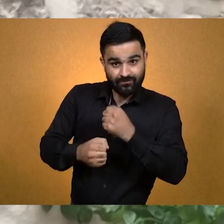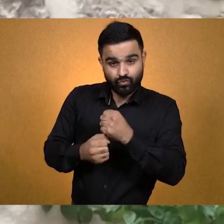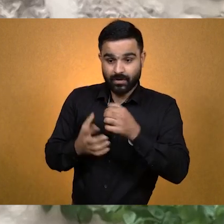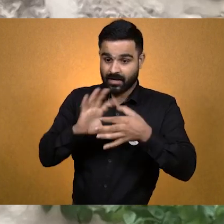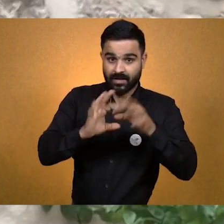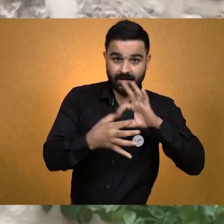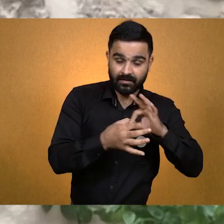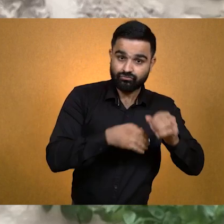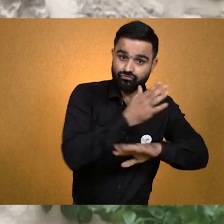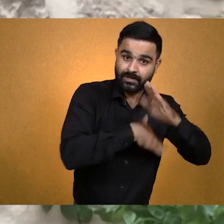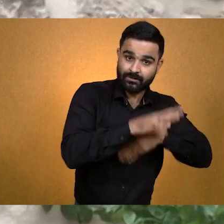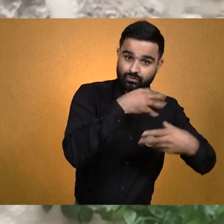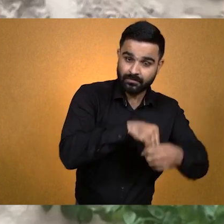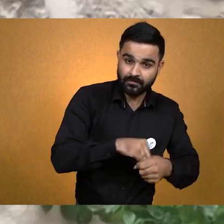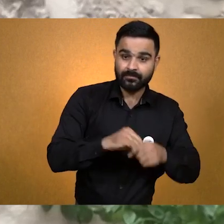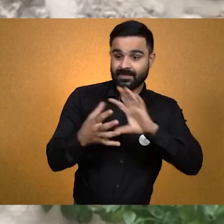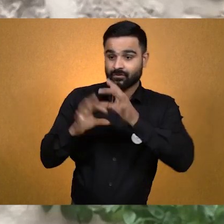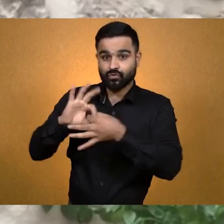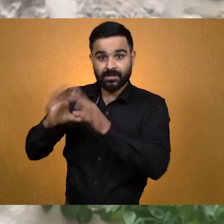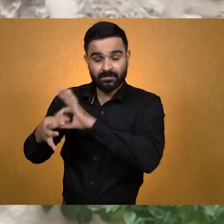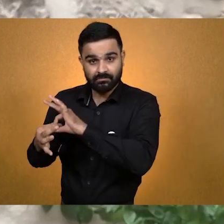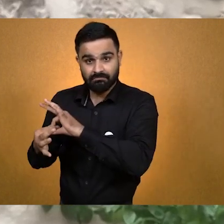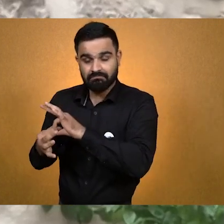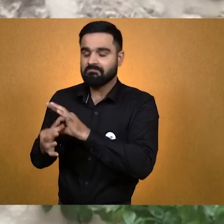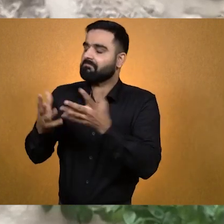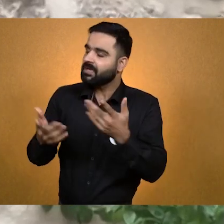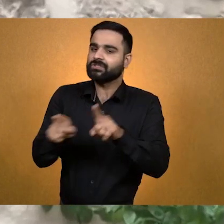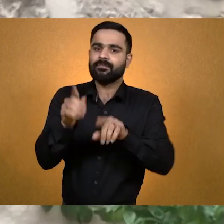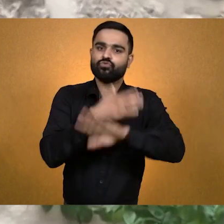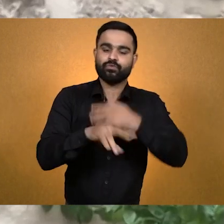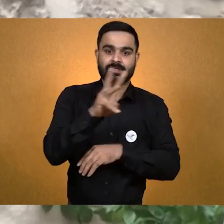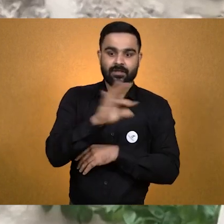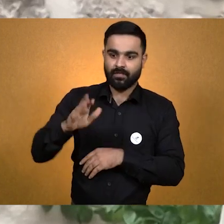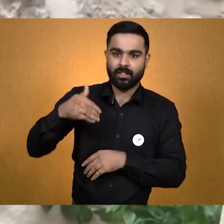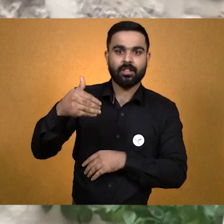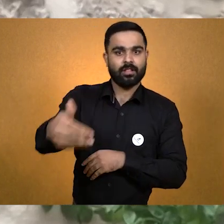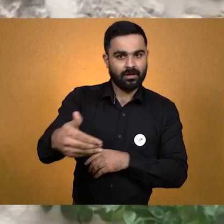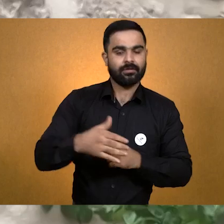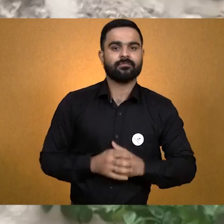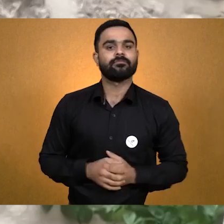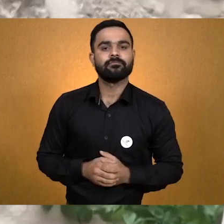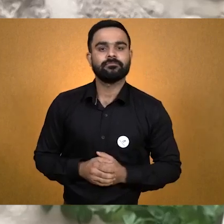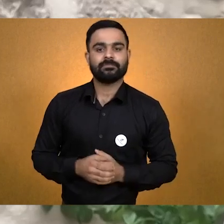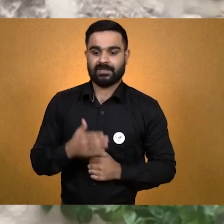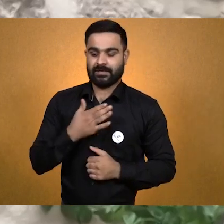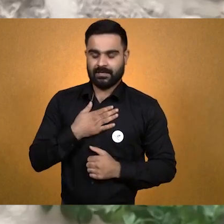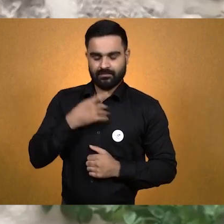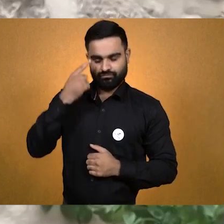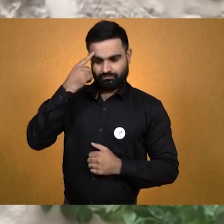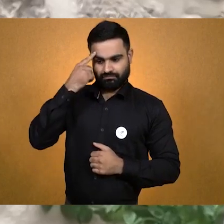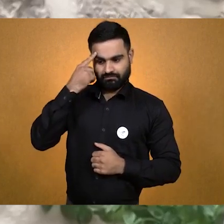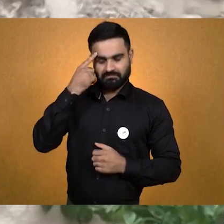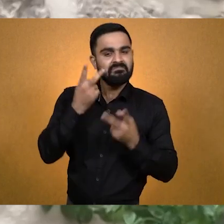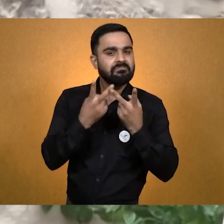Olympics, the parallel of the Olympics is the Paralympics exactly 3 weeks later. So I think in hamare mind pe there was